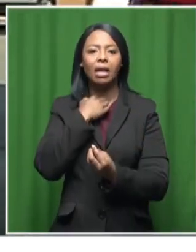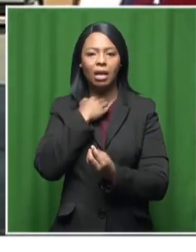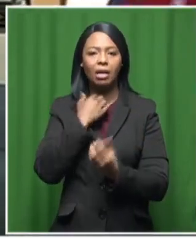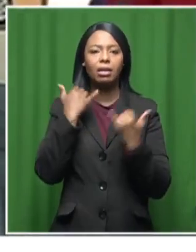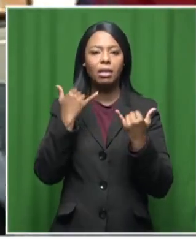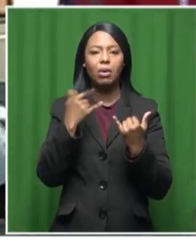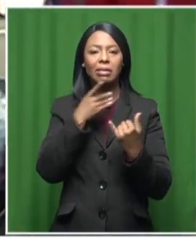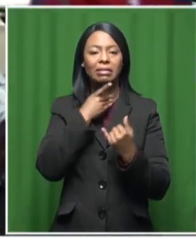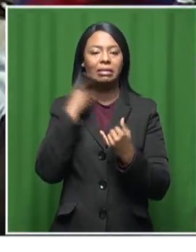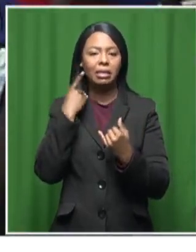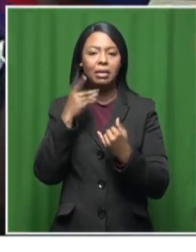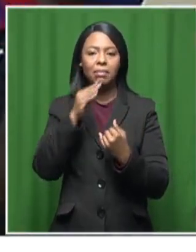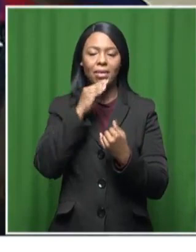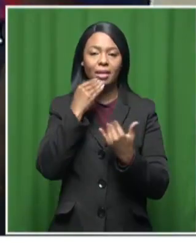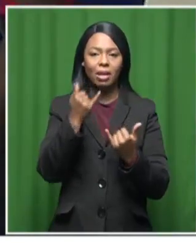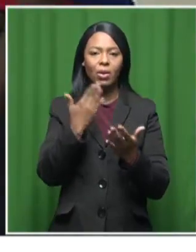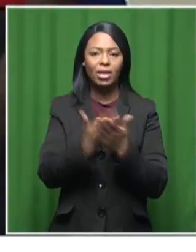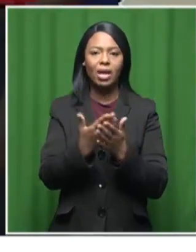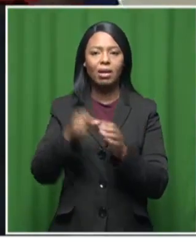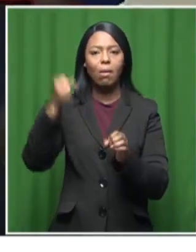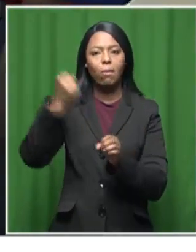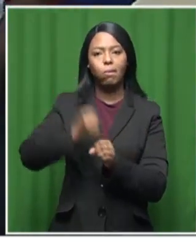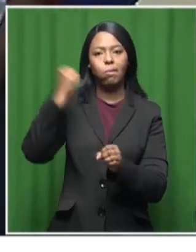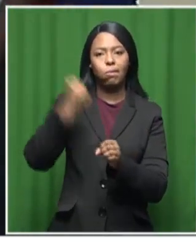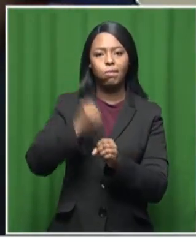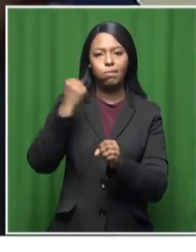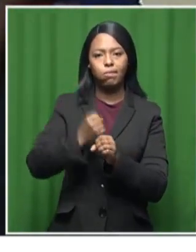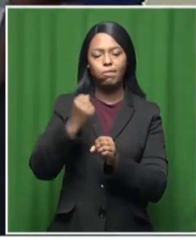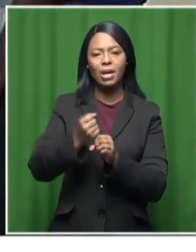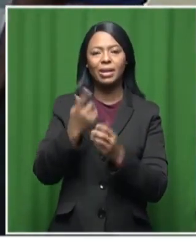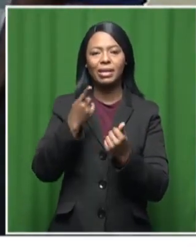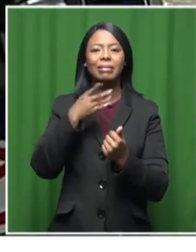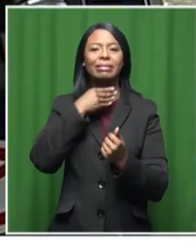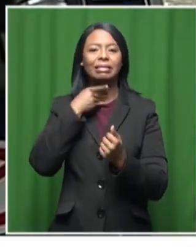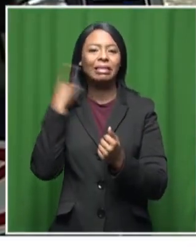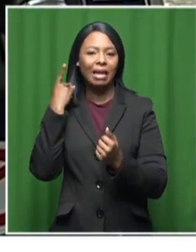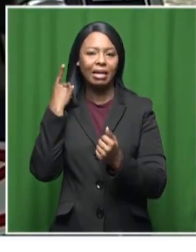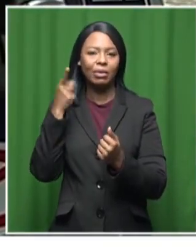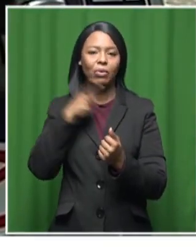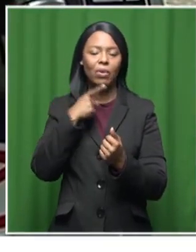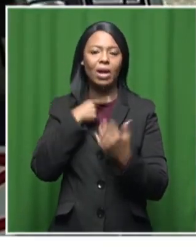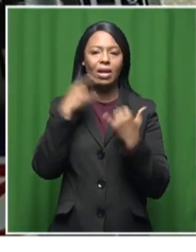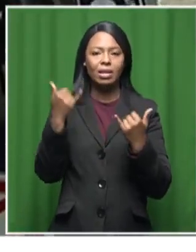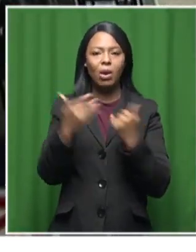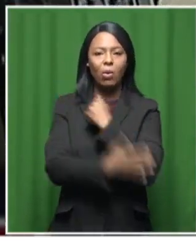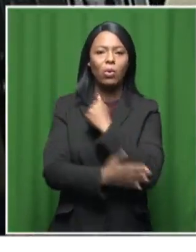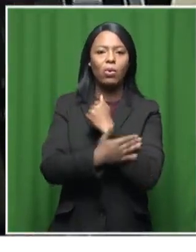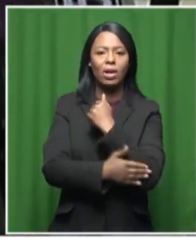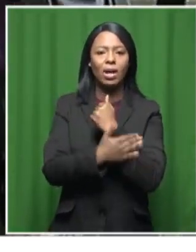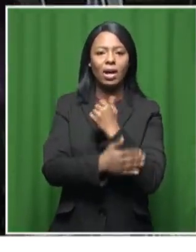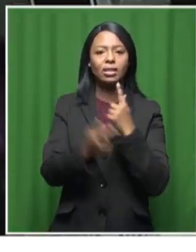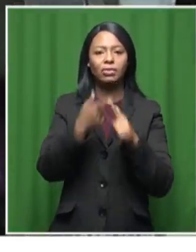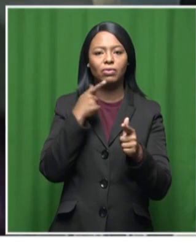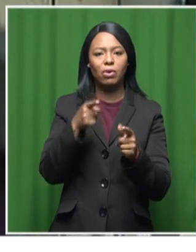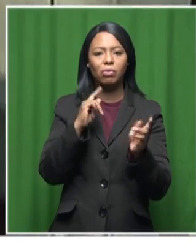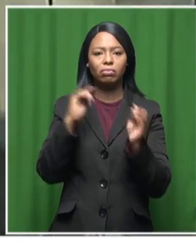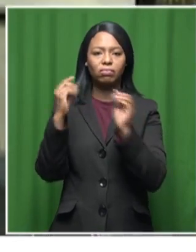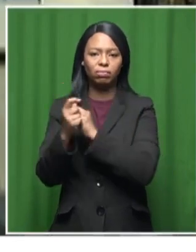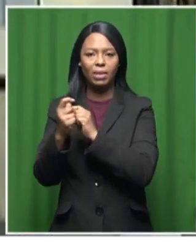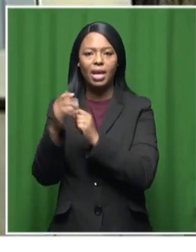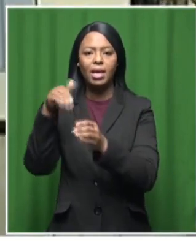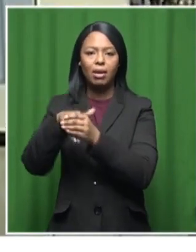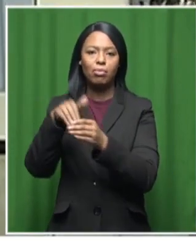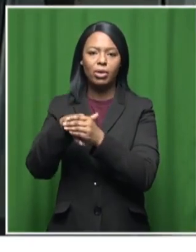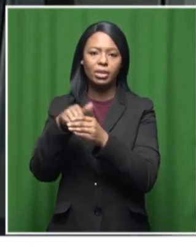could create problems for pumps, which are also running dry as the country moves from being a refining to an importing